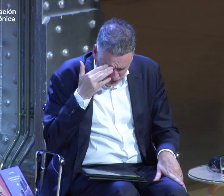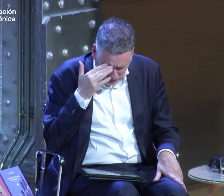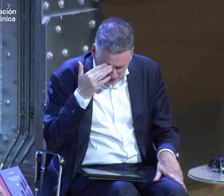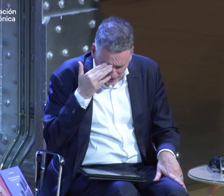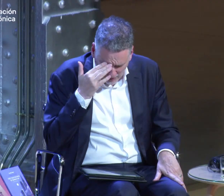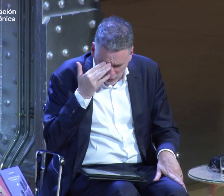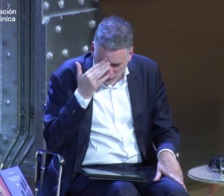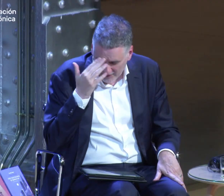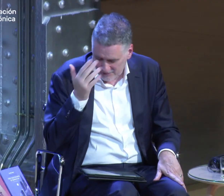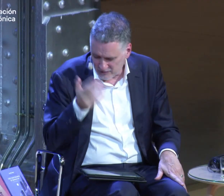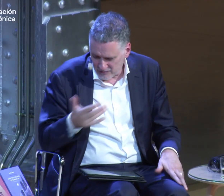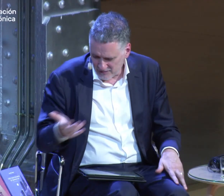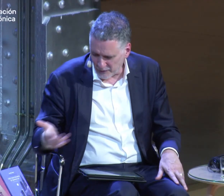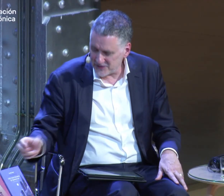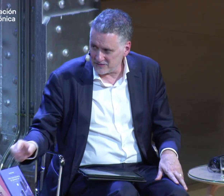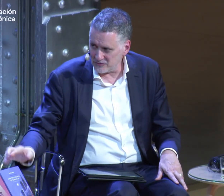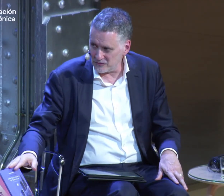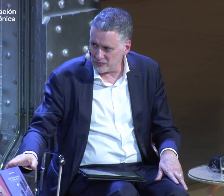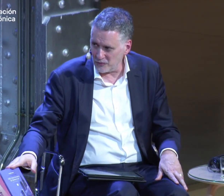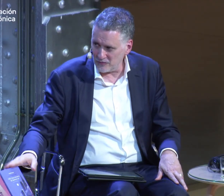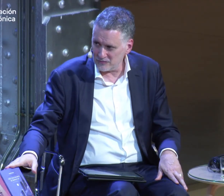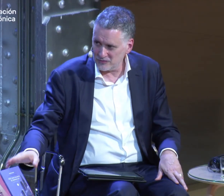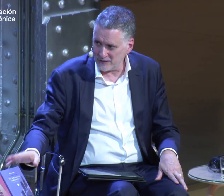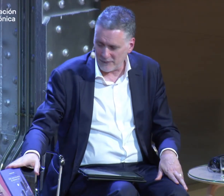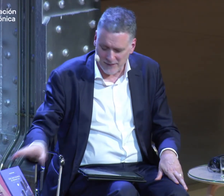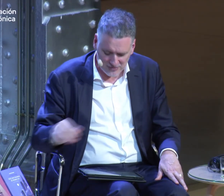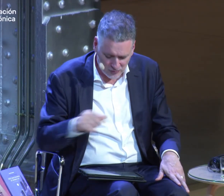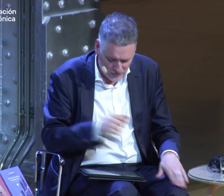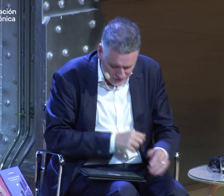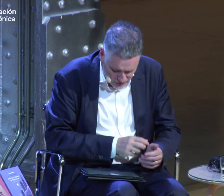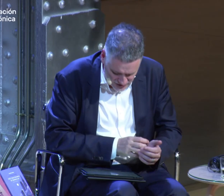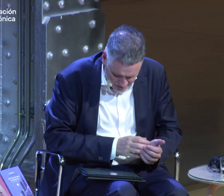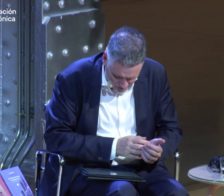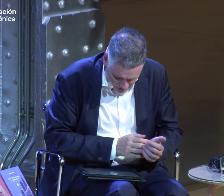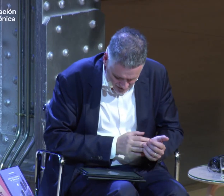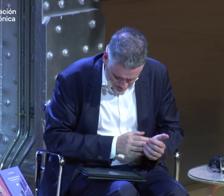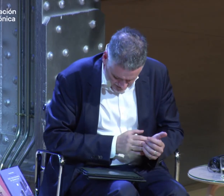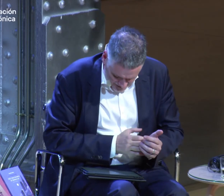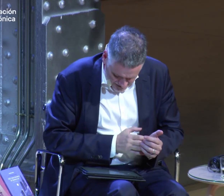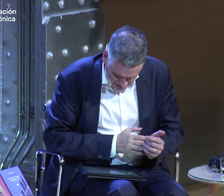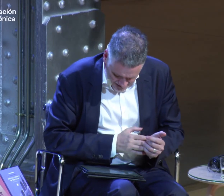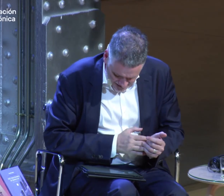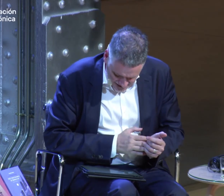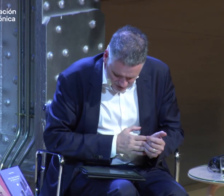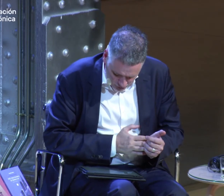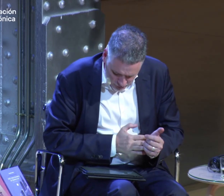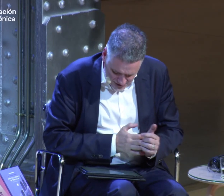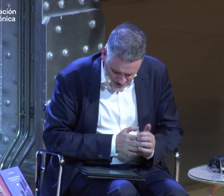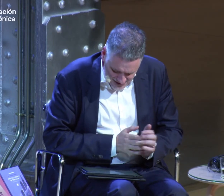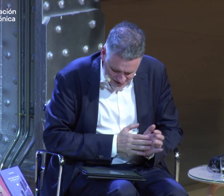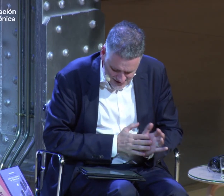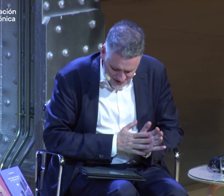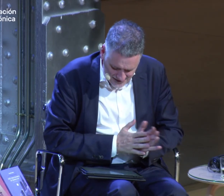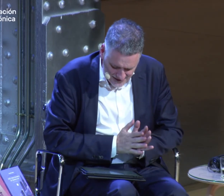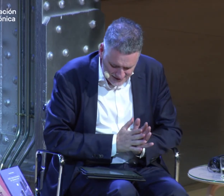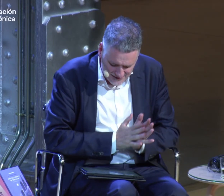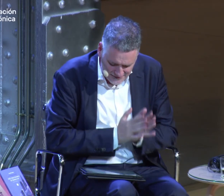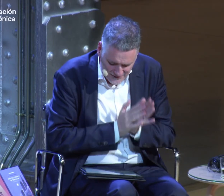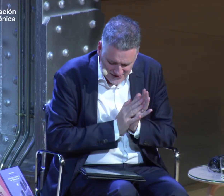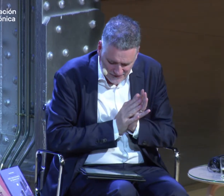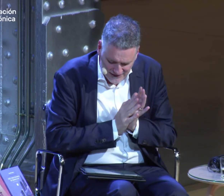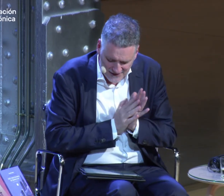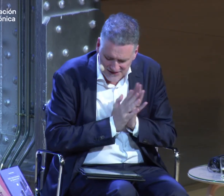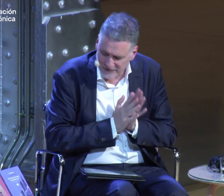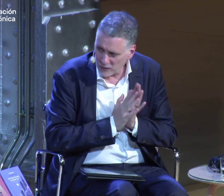to know why, the reason to come back to Simenon. She said